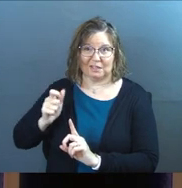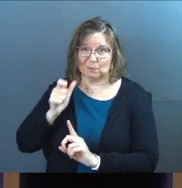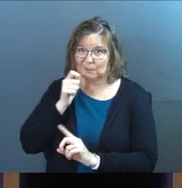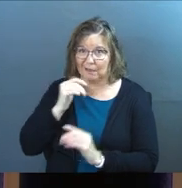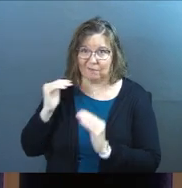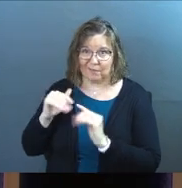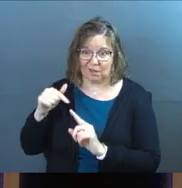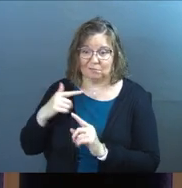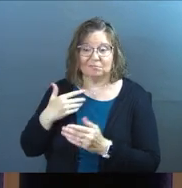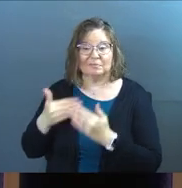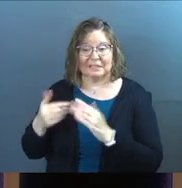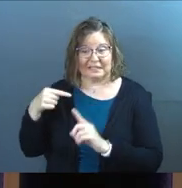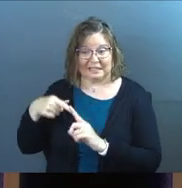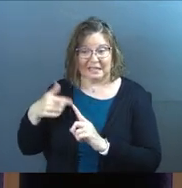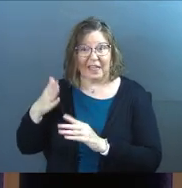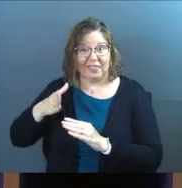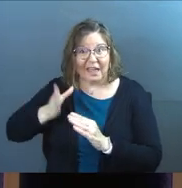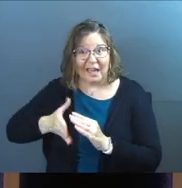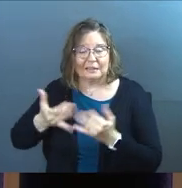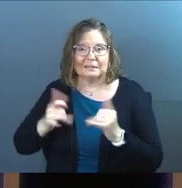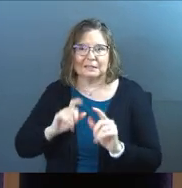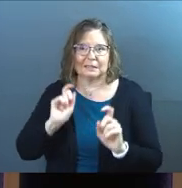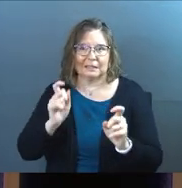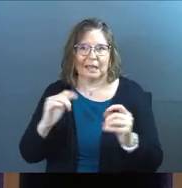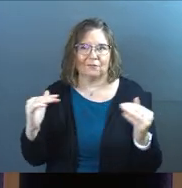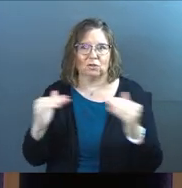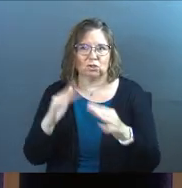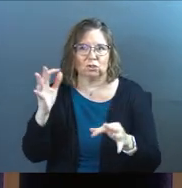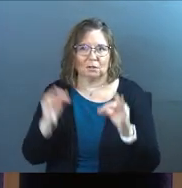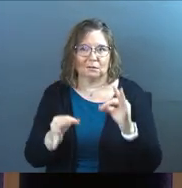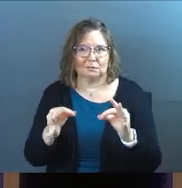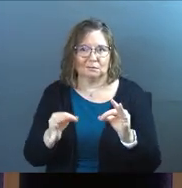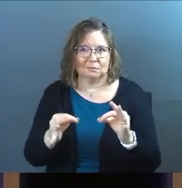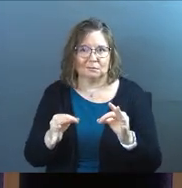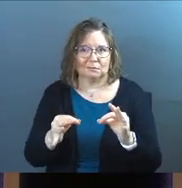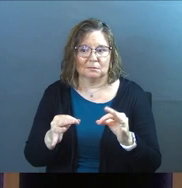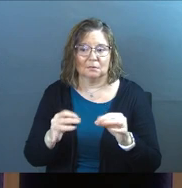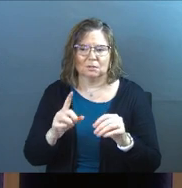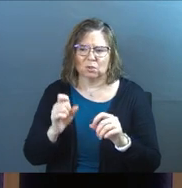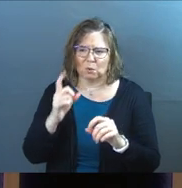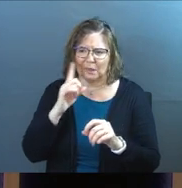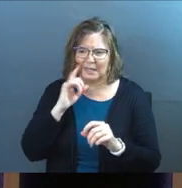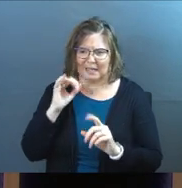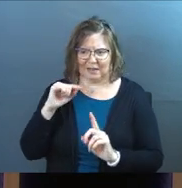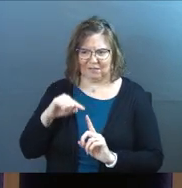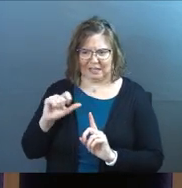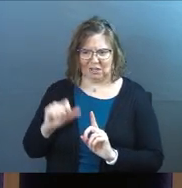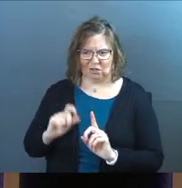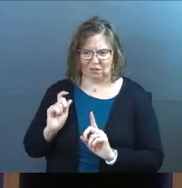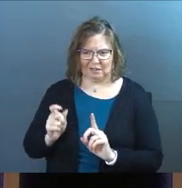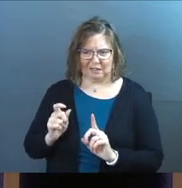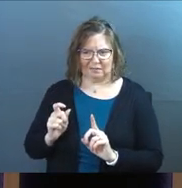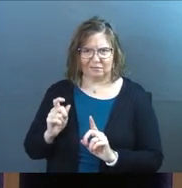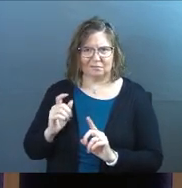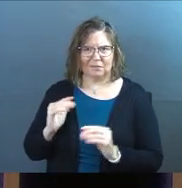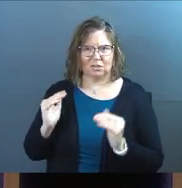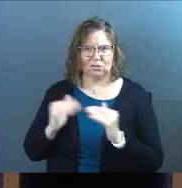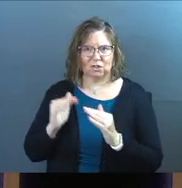he rendered a just decision in the end. So don't you think God will surely give justice to his chosen people? Who are his chosen people, by